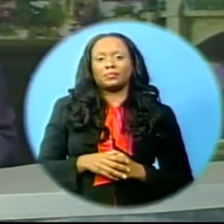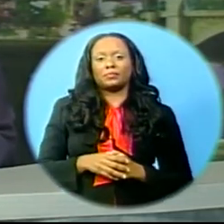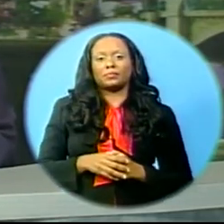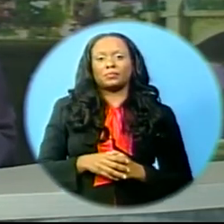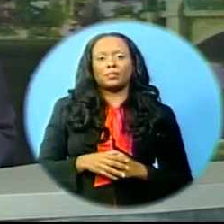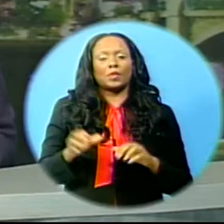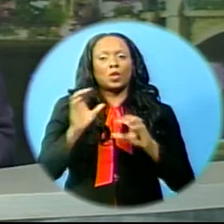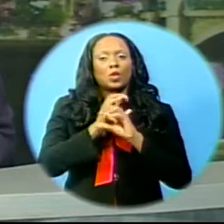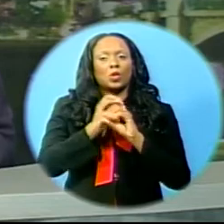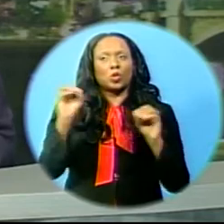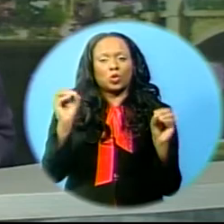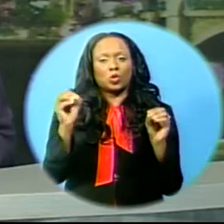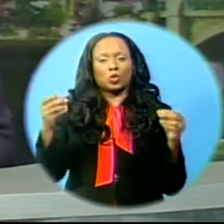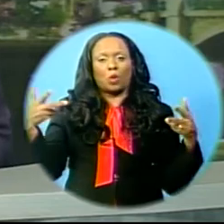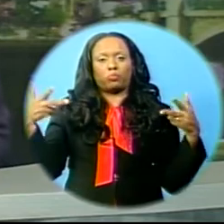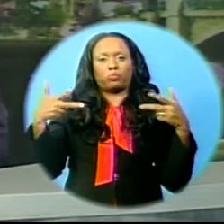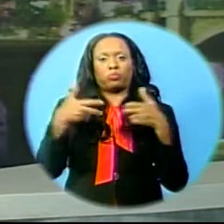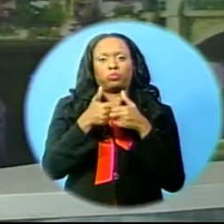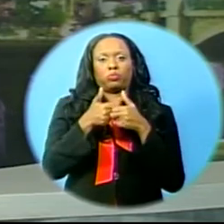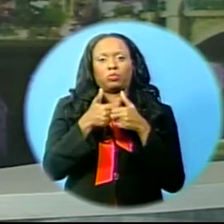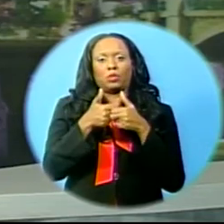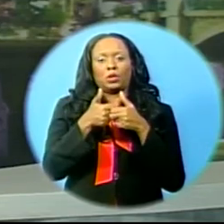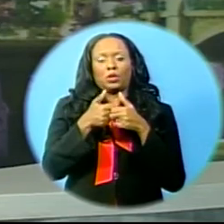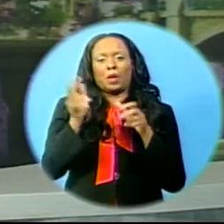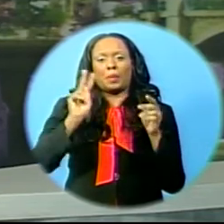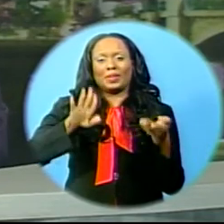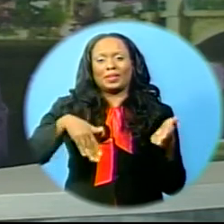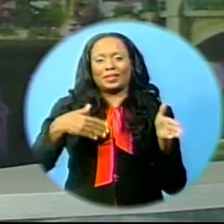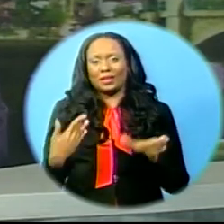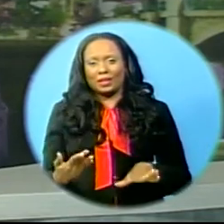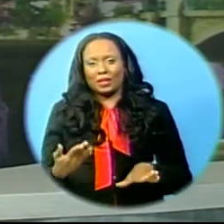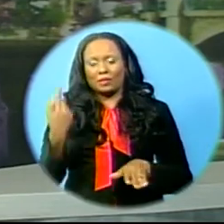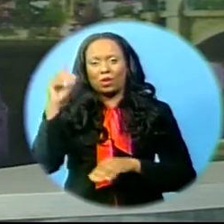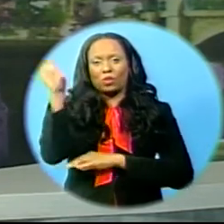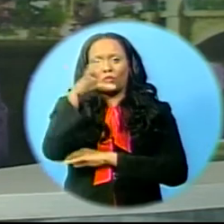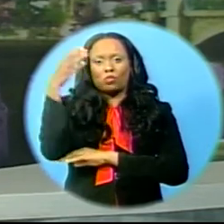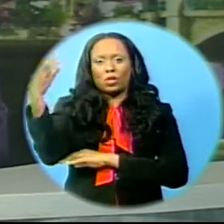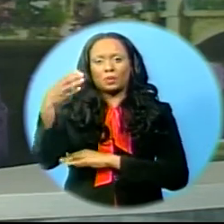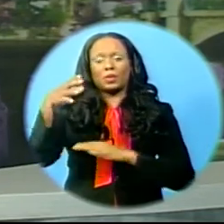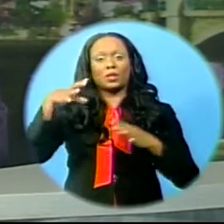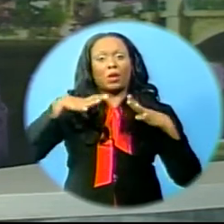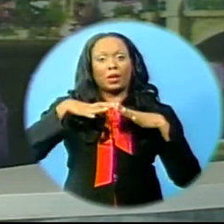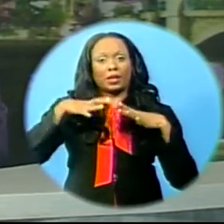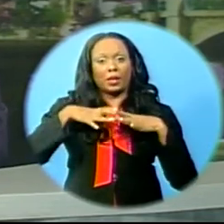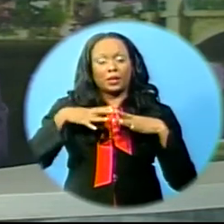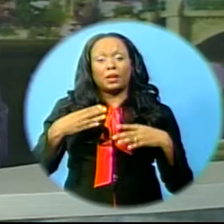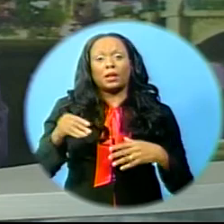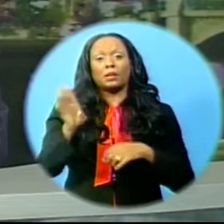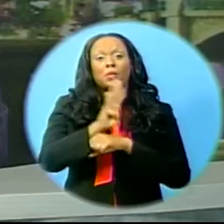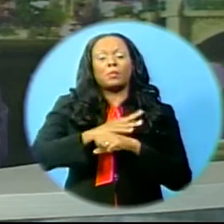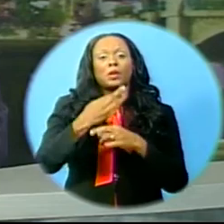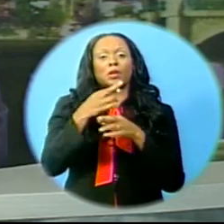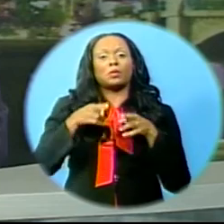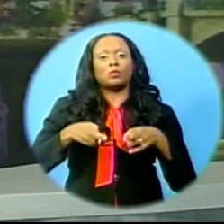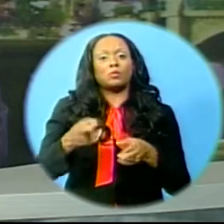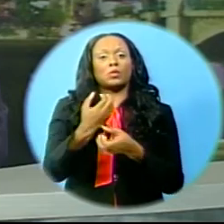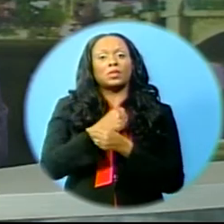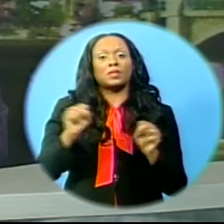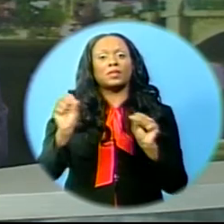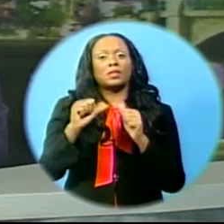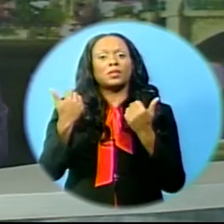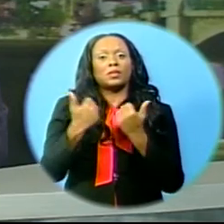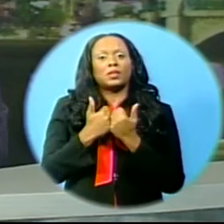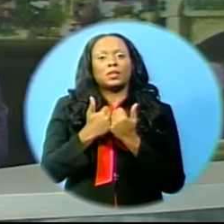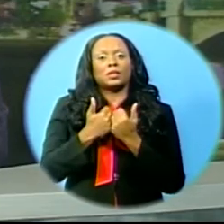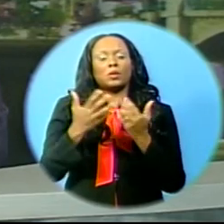There were no road fatalities recorded during the Christmas holidays, and the Barbados Road Safety Association would like to see the trend